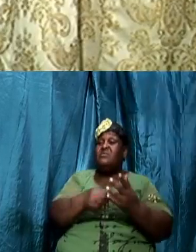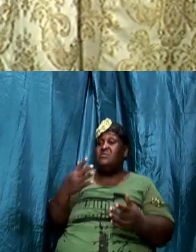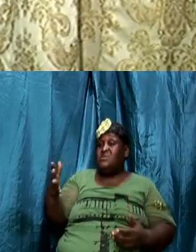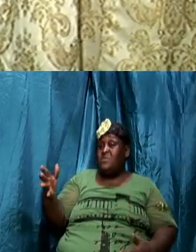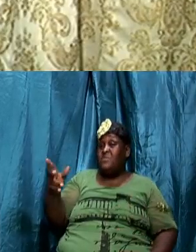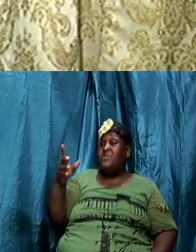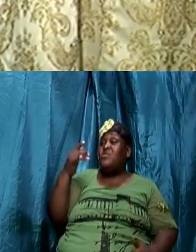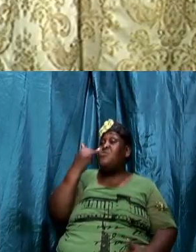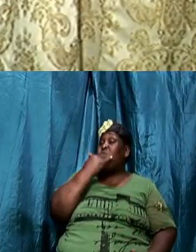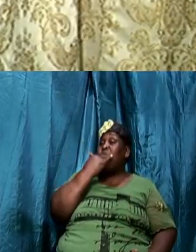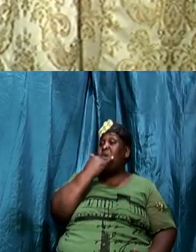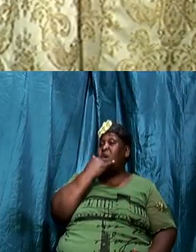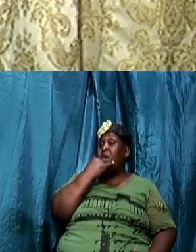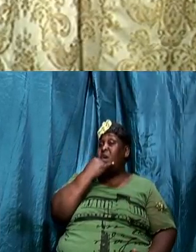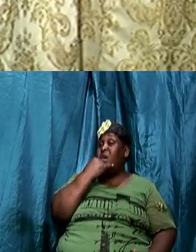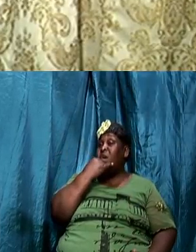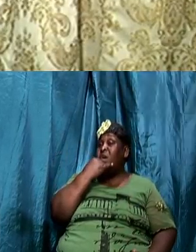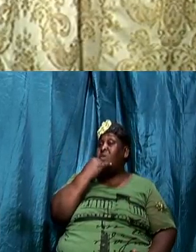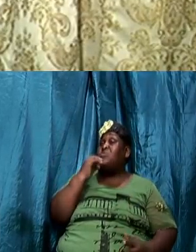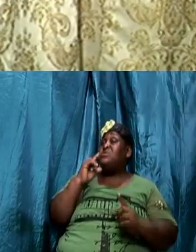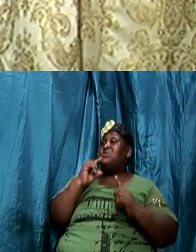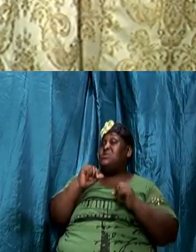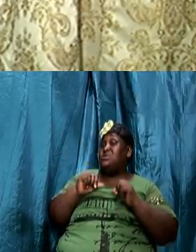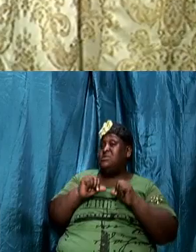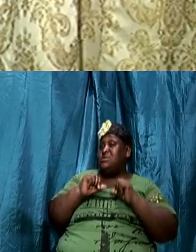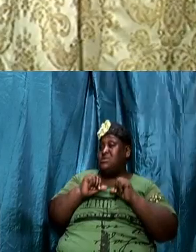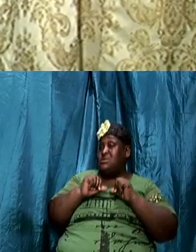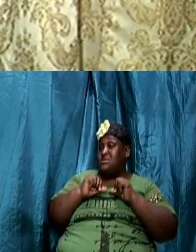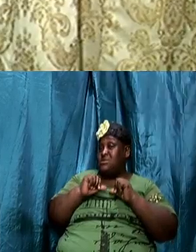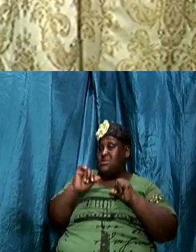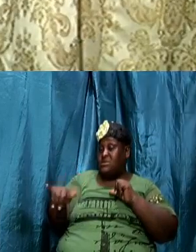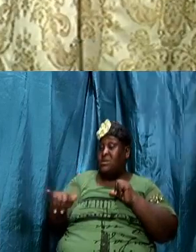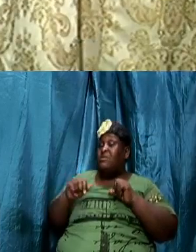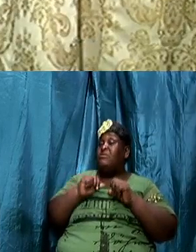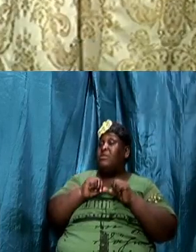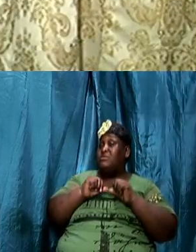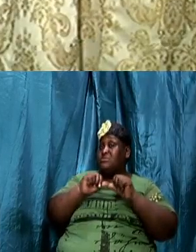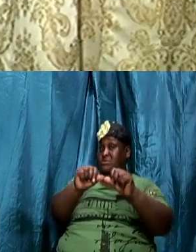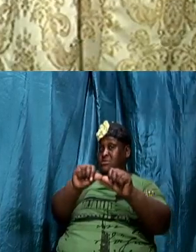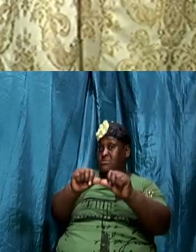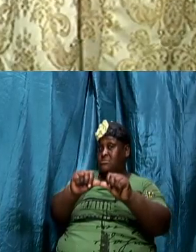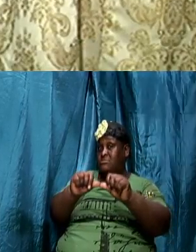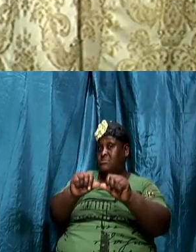are running recklessly down that road because